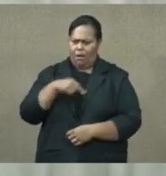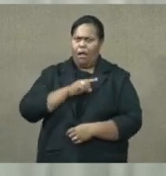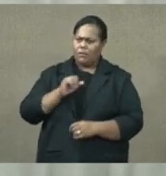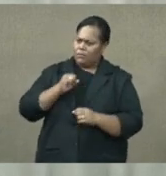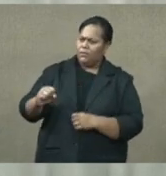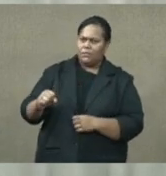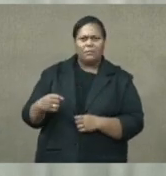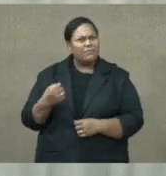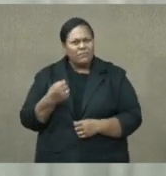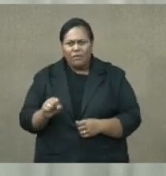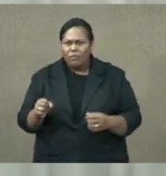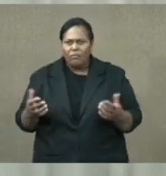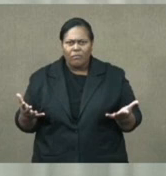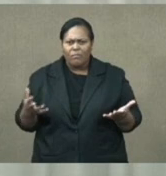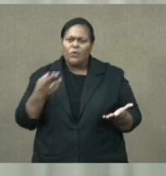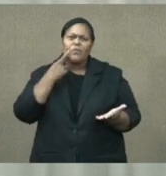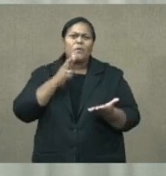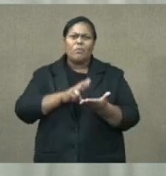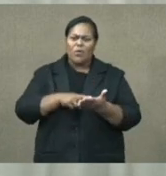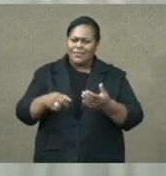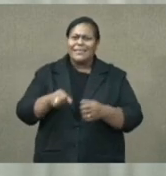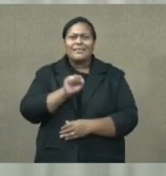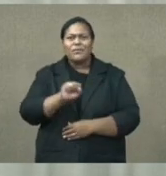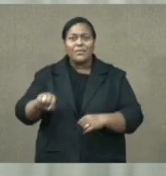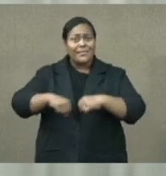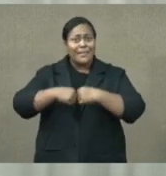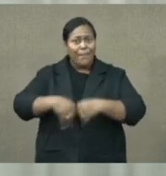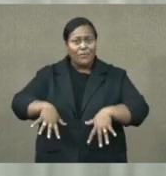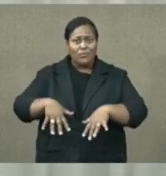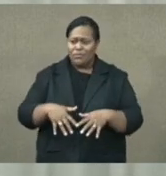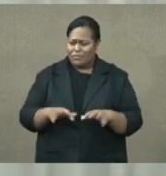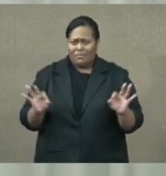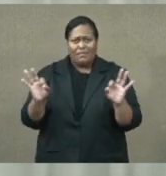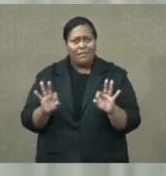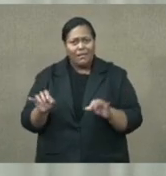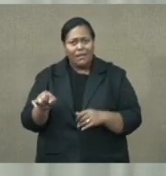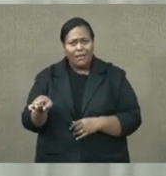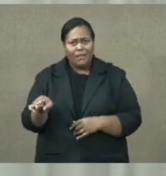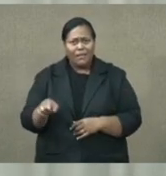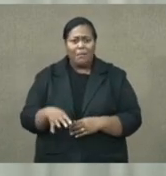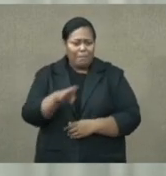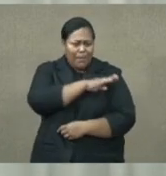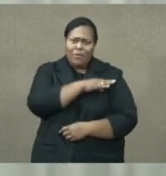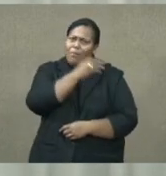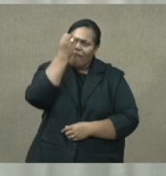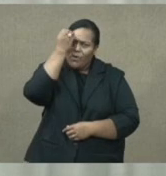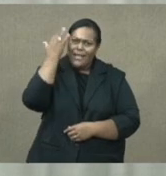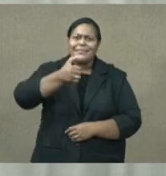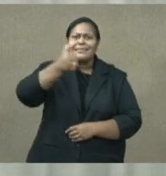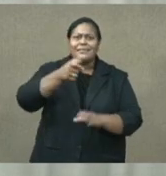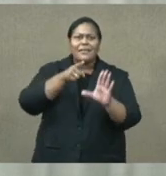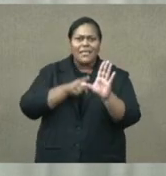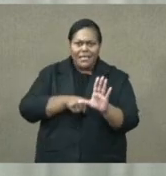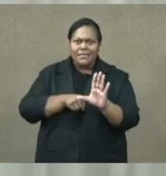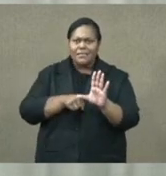of serious damage so far. Mr. Bainimarama is forgetting that even after 16 years of his rule, his